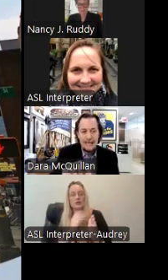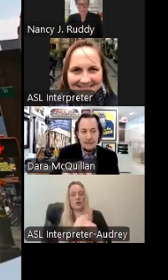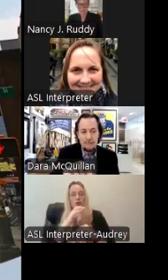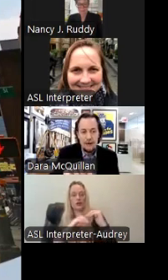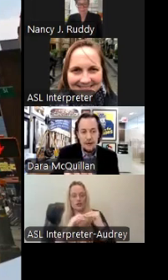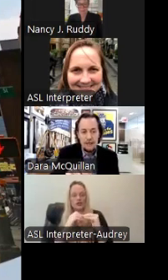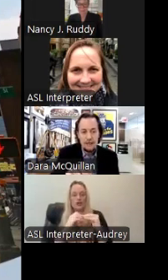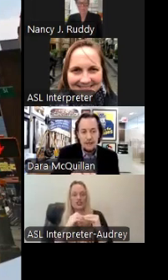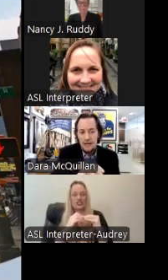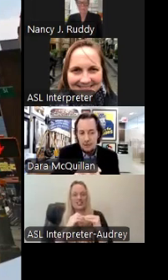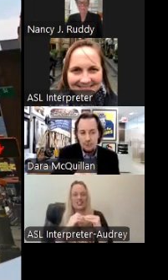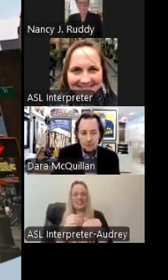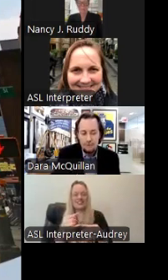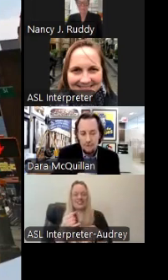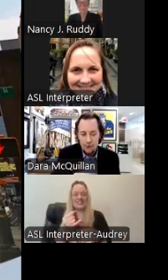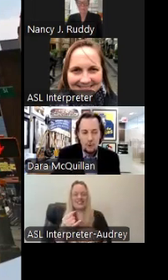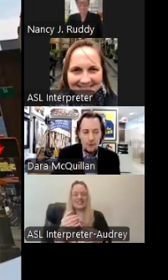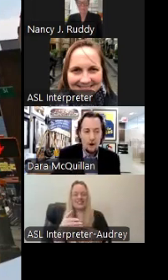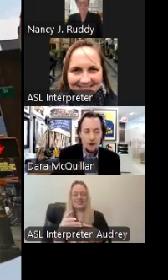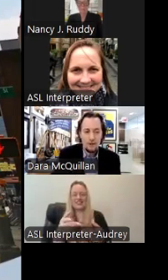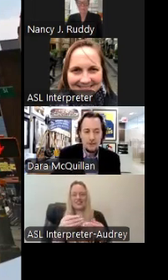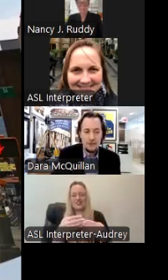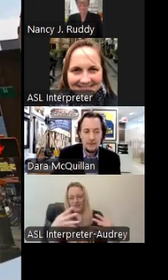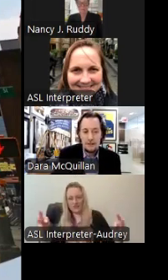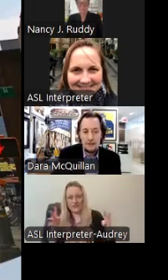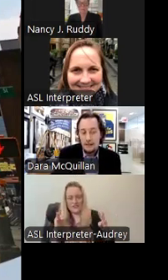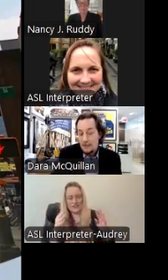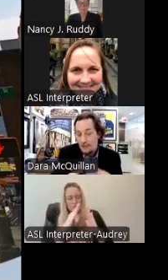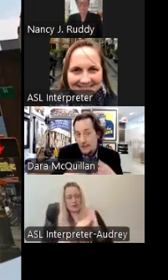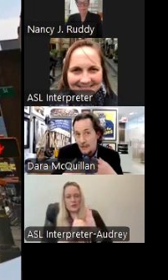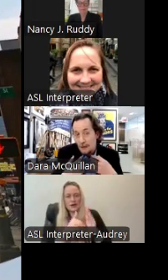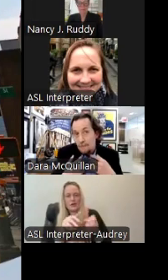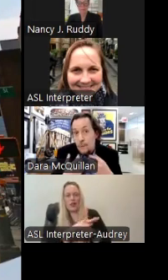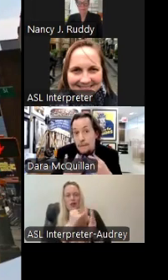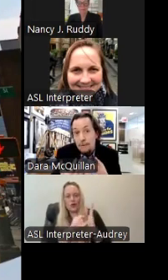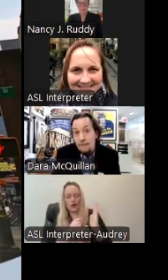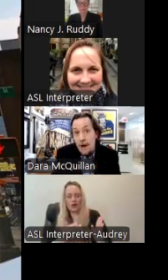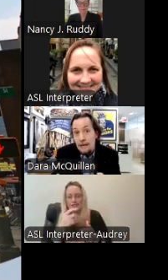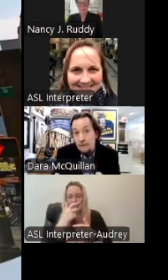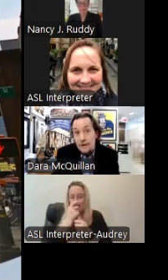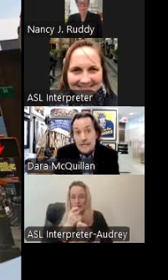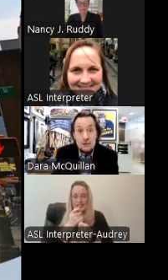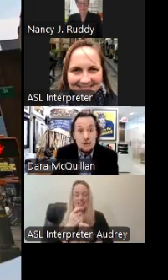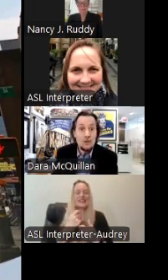was painted by a group of local artists, interestingly enough, who we